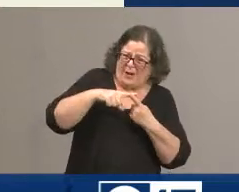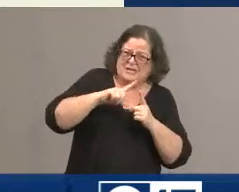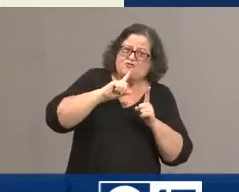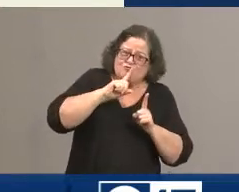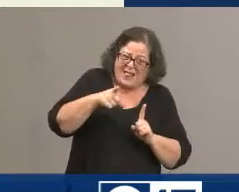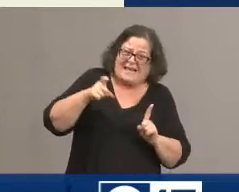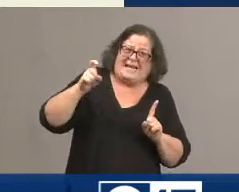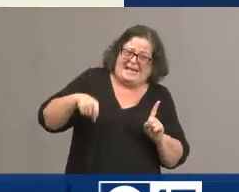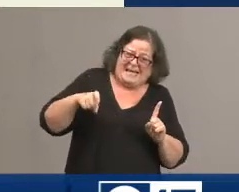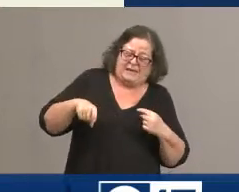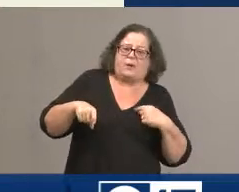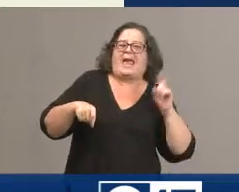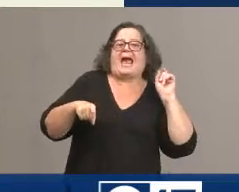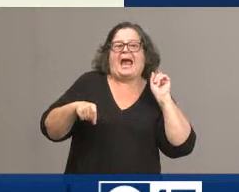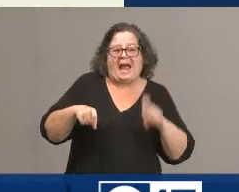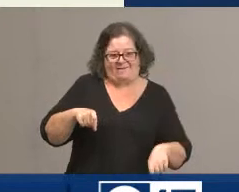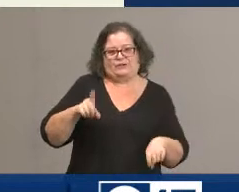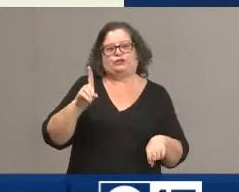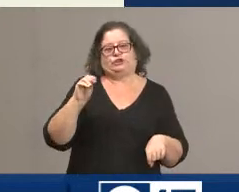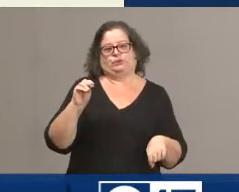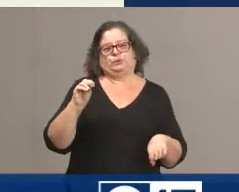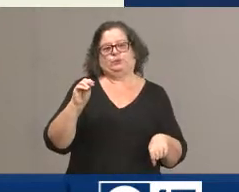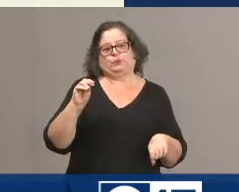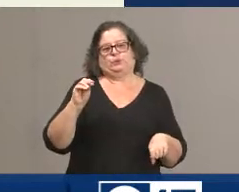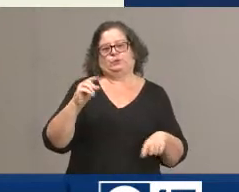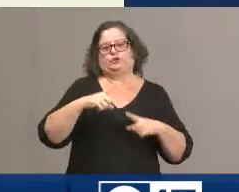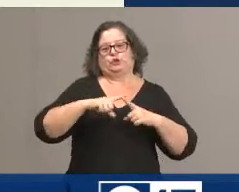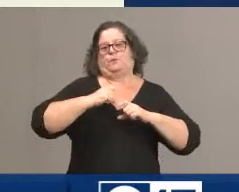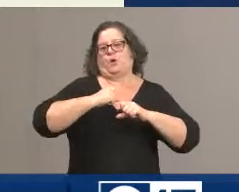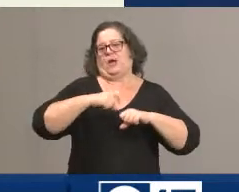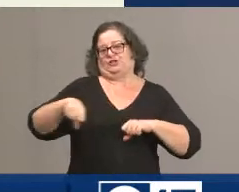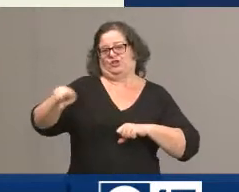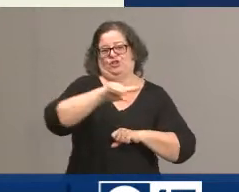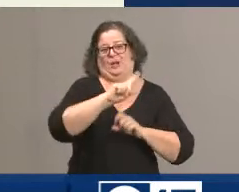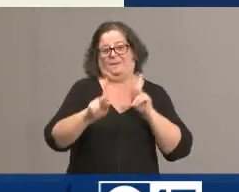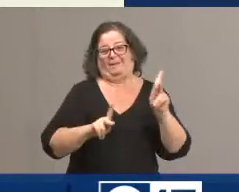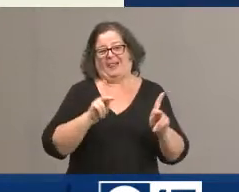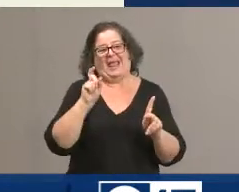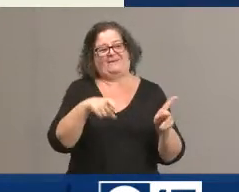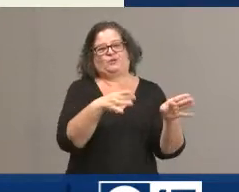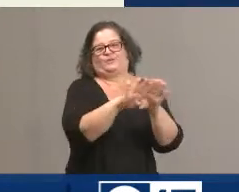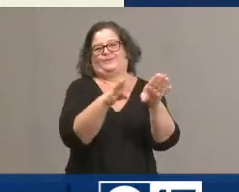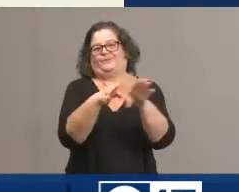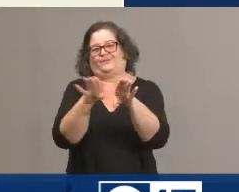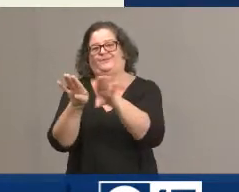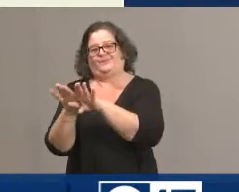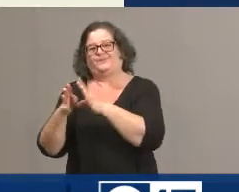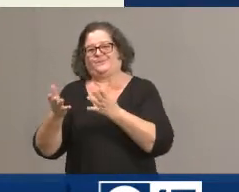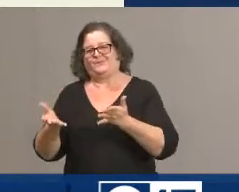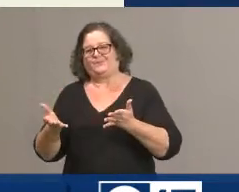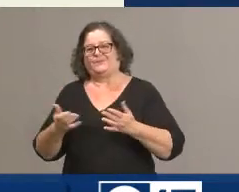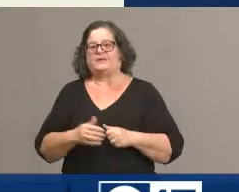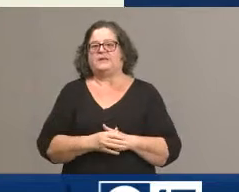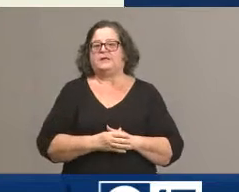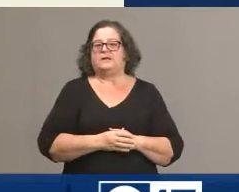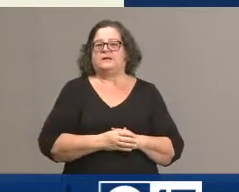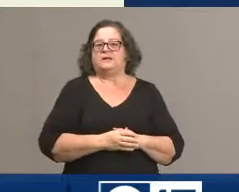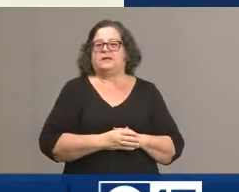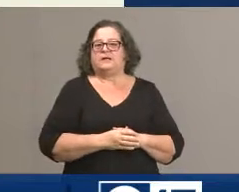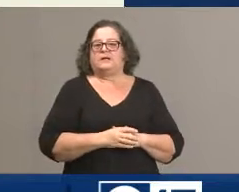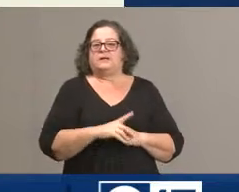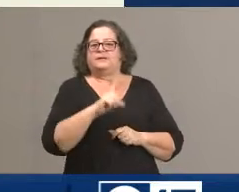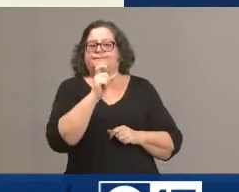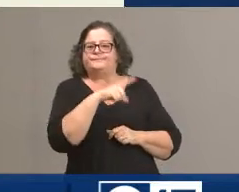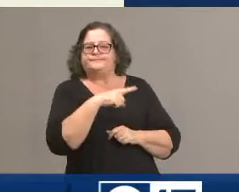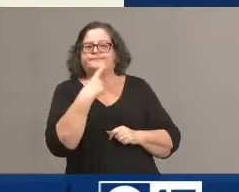what it takes to get the job done. Well, I use that as an example. What about larger crowds? Are you guaranteeing that that's going to be cracked down? Can you guarantee that that's